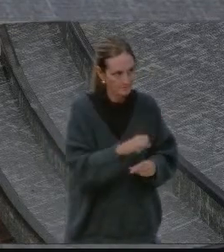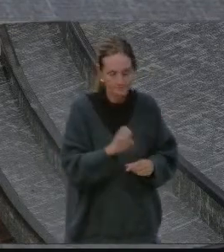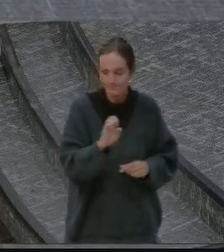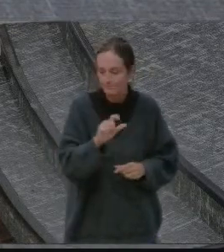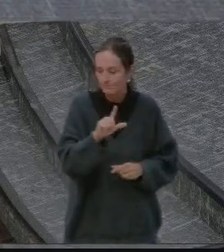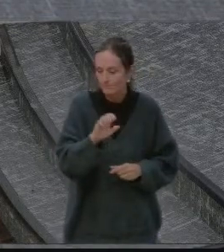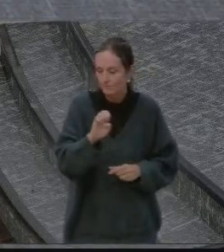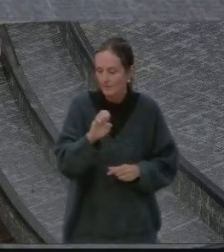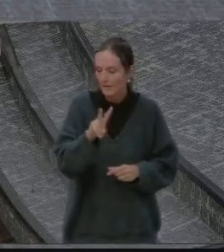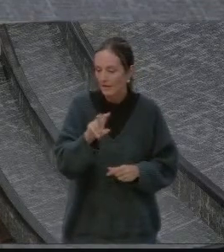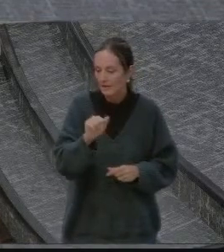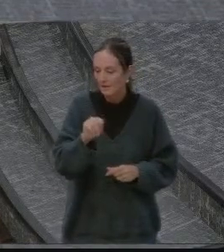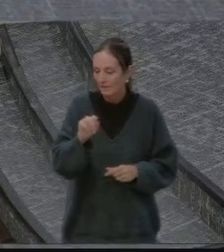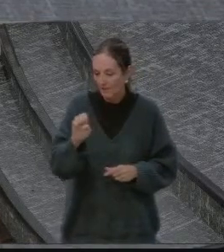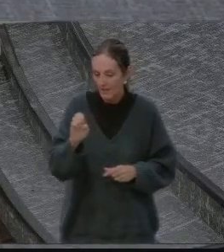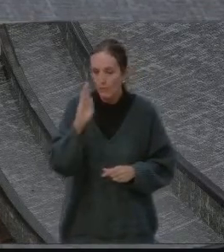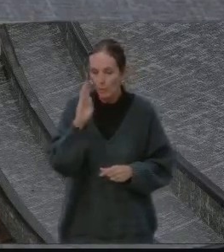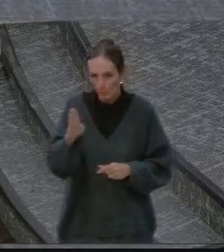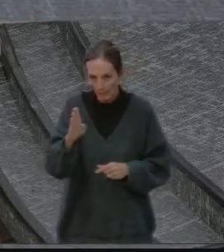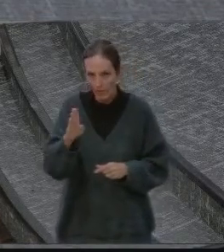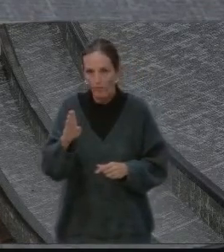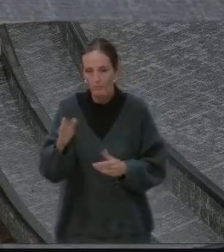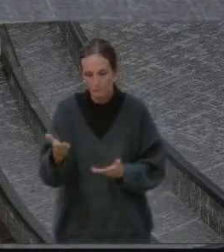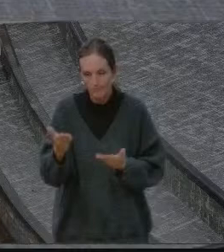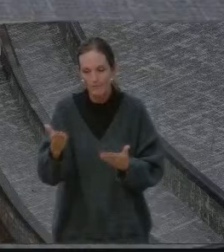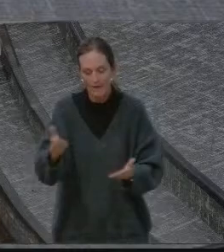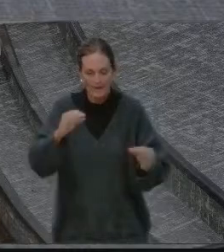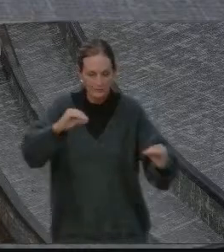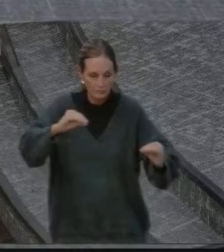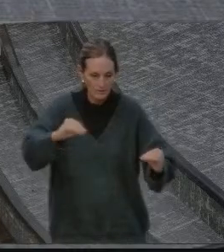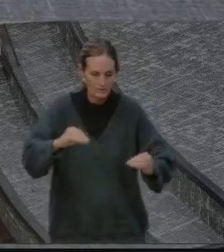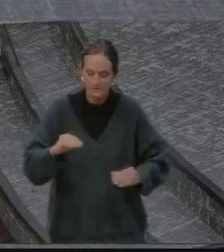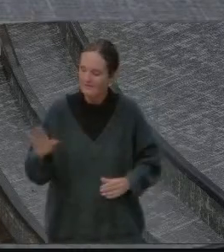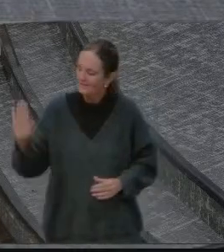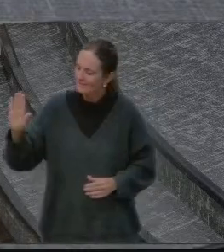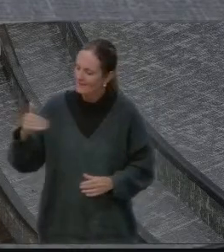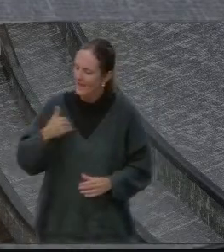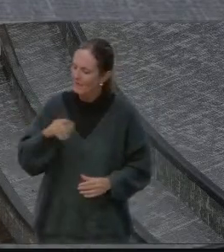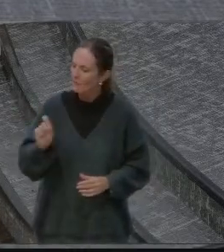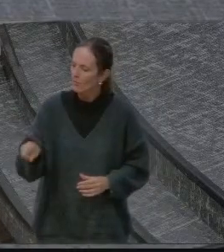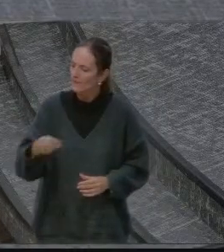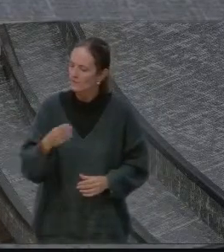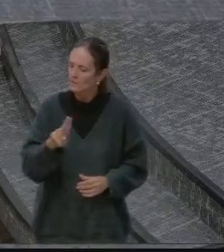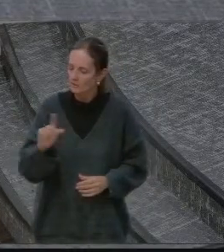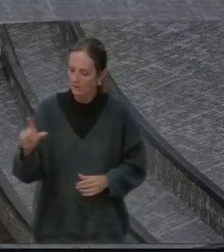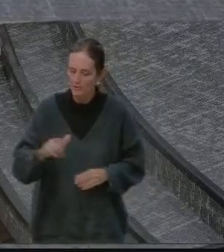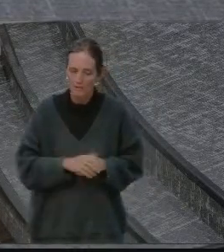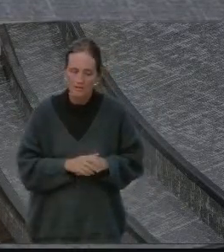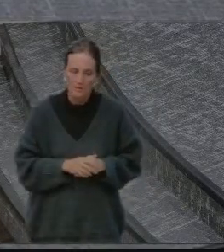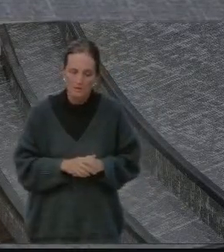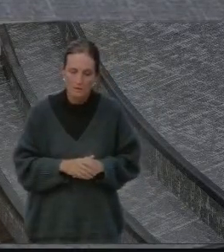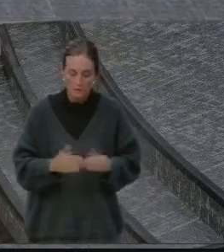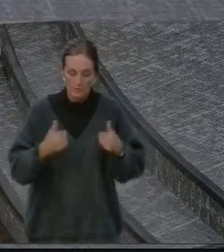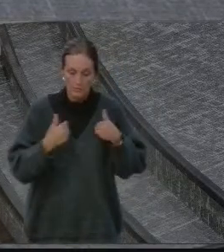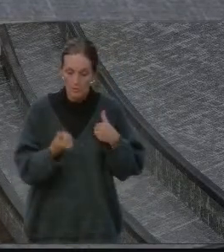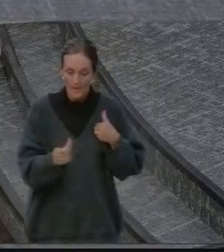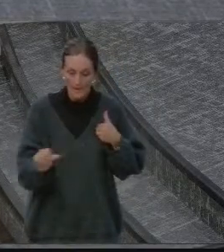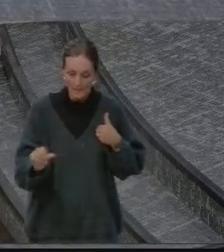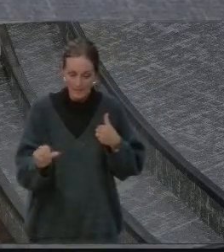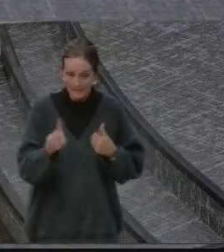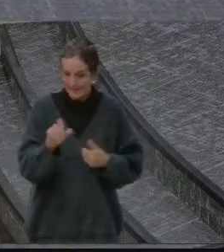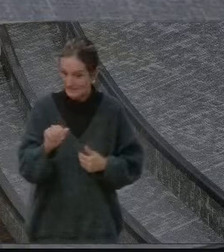provide instruction for our students. I have a question. Yes, ma'am. Do we have any